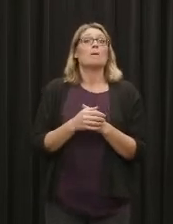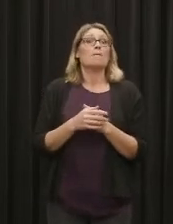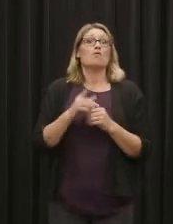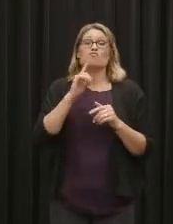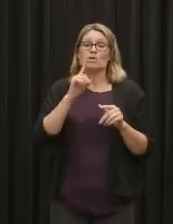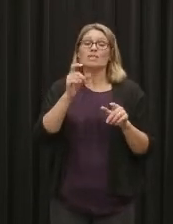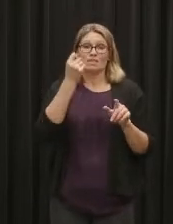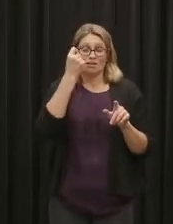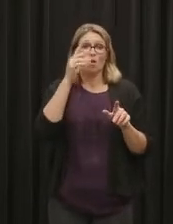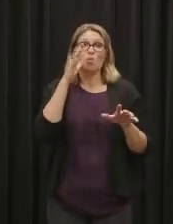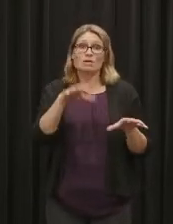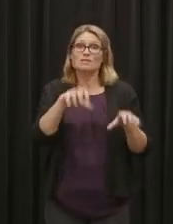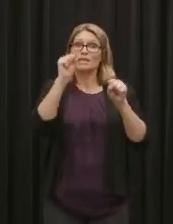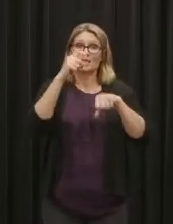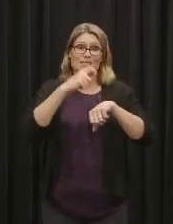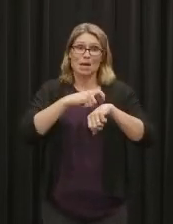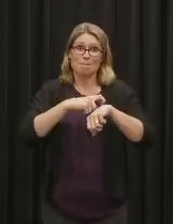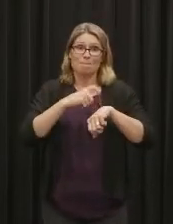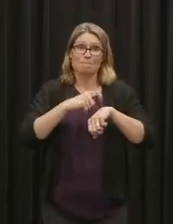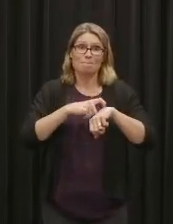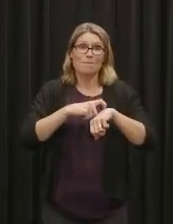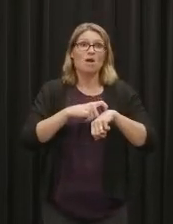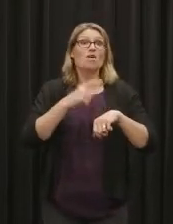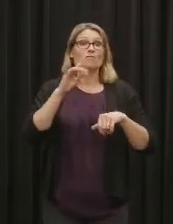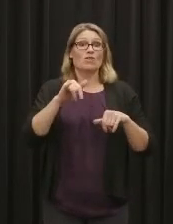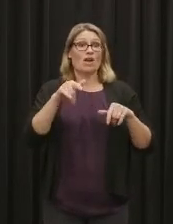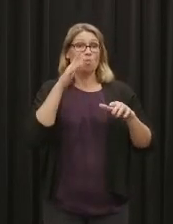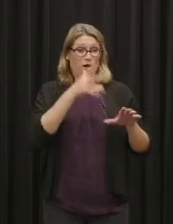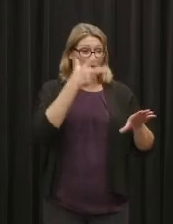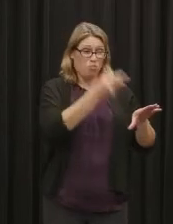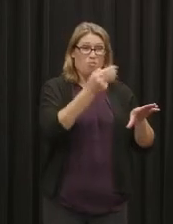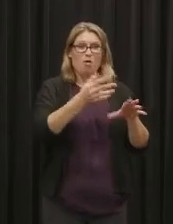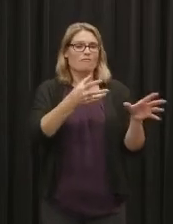it will take some time to immunize these first groups.